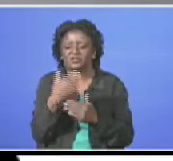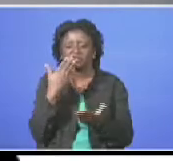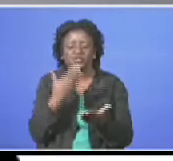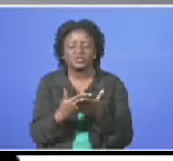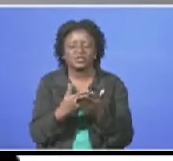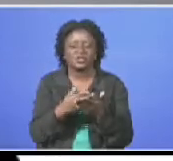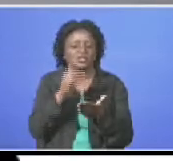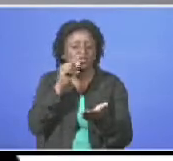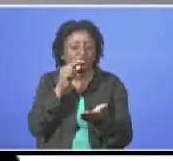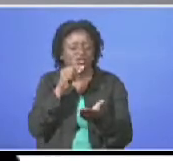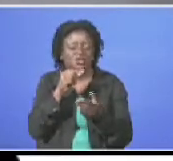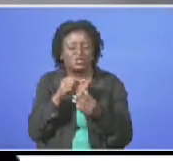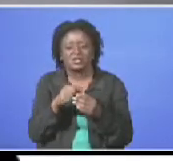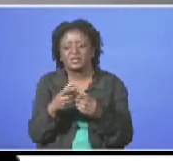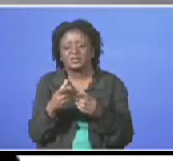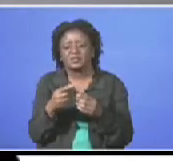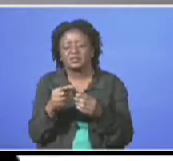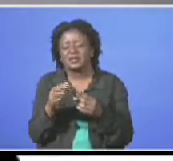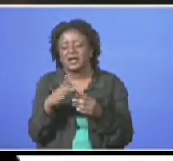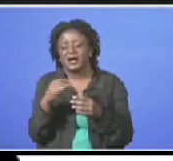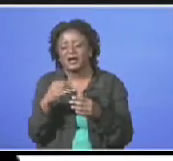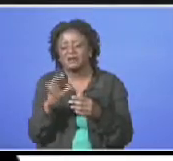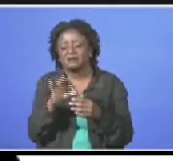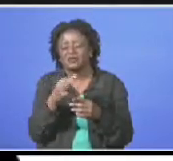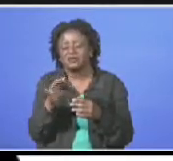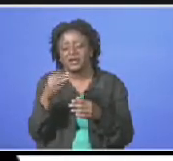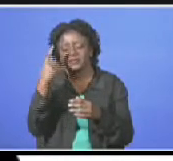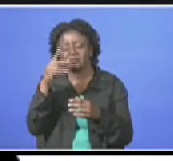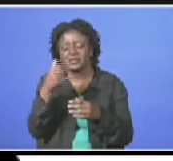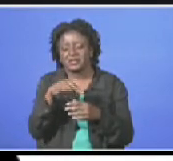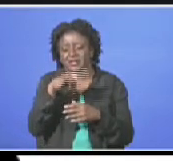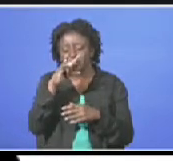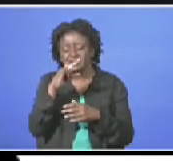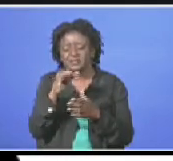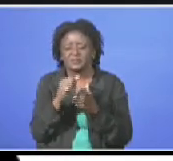chicken tenders and french fries for the kids, because that's what they love. Crystal Darling, Sedna's Network News.